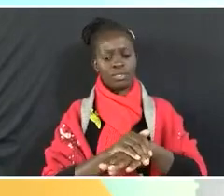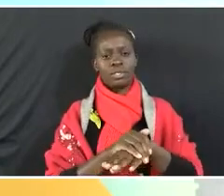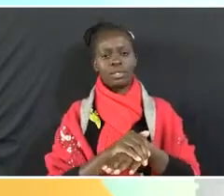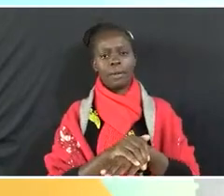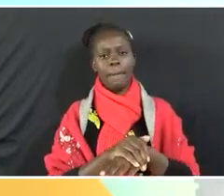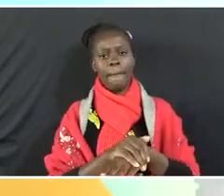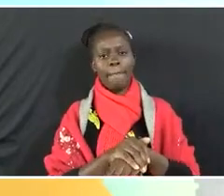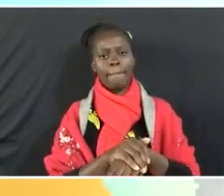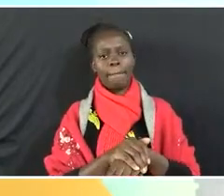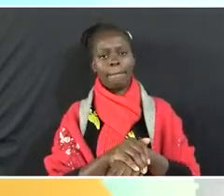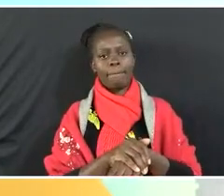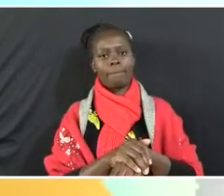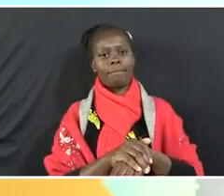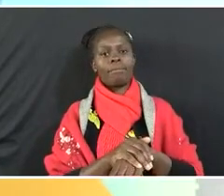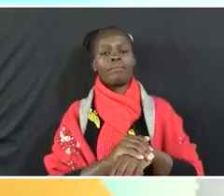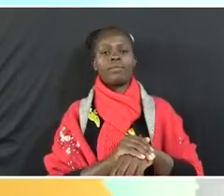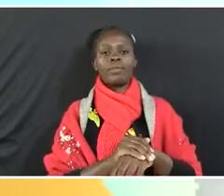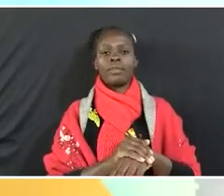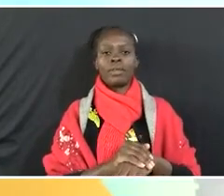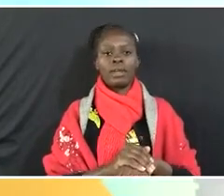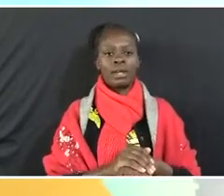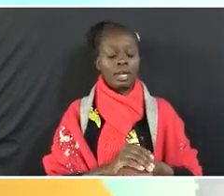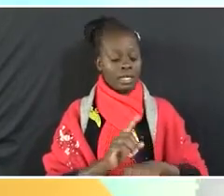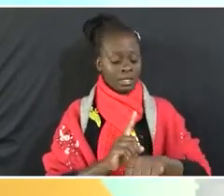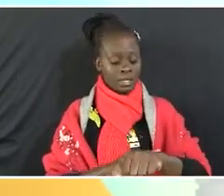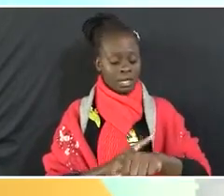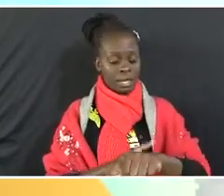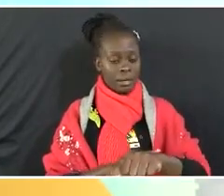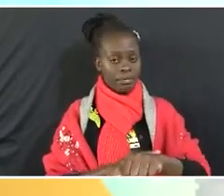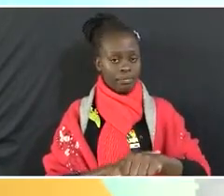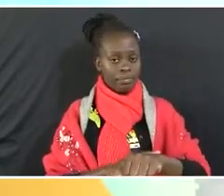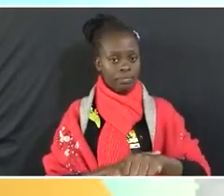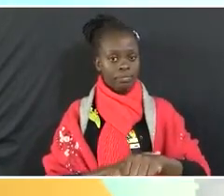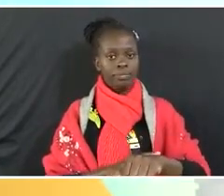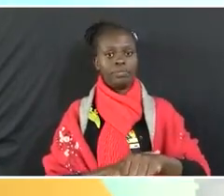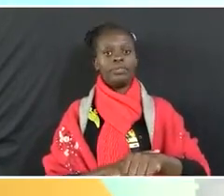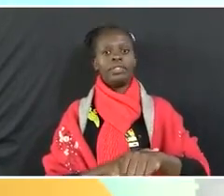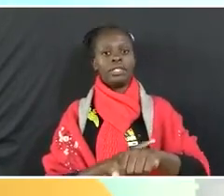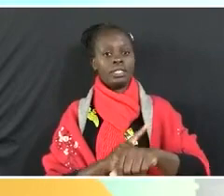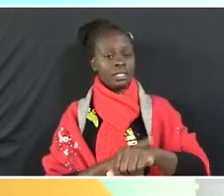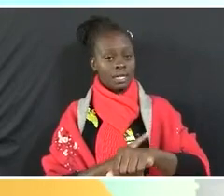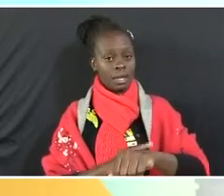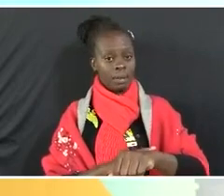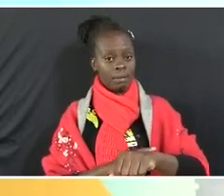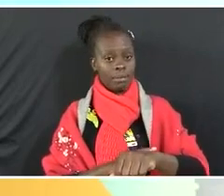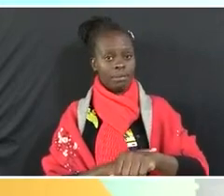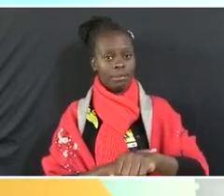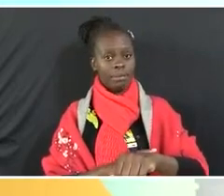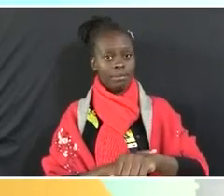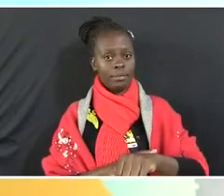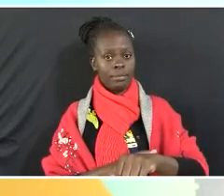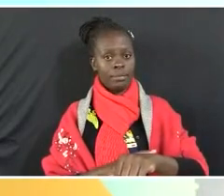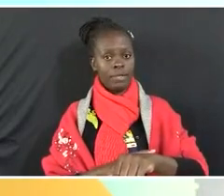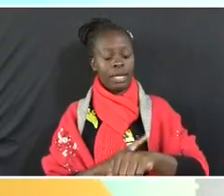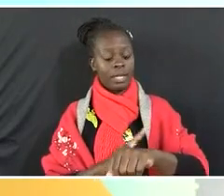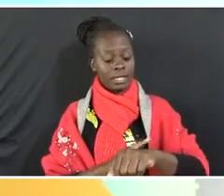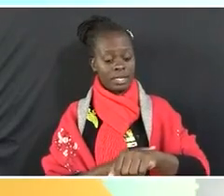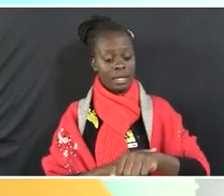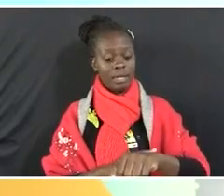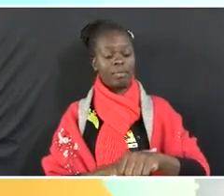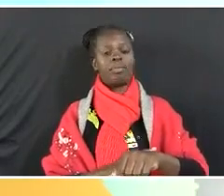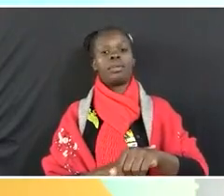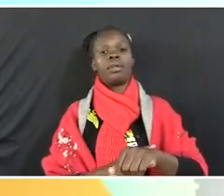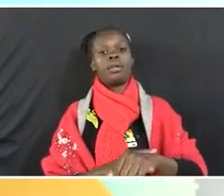As in, he knows the son wants to kill him, but he says, deal gently with a young man,